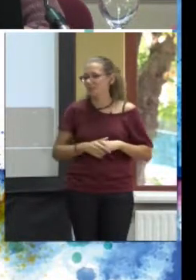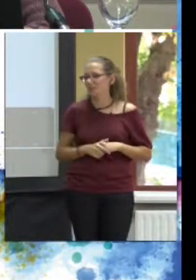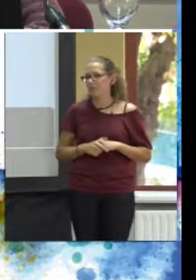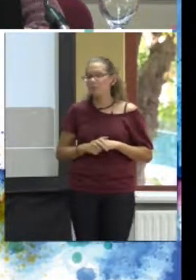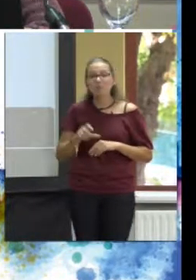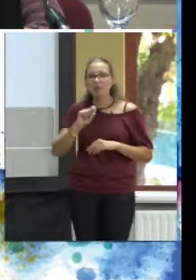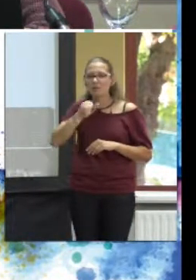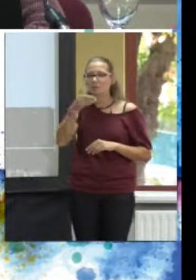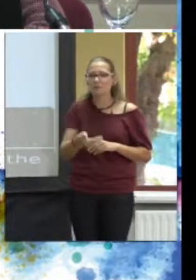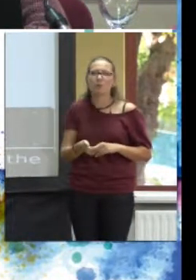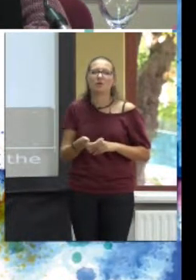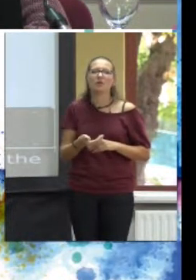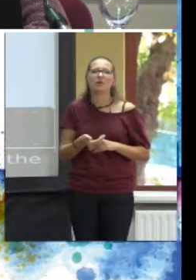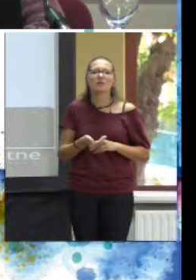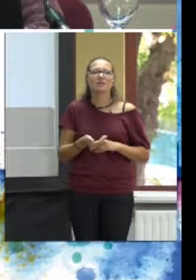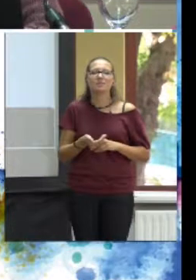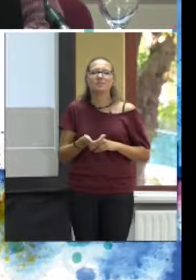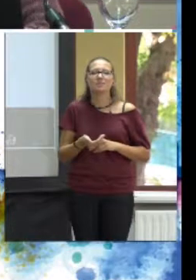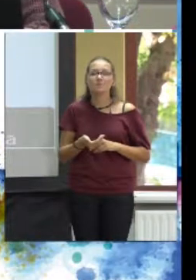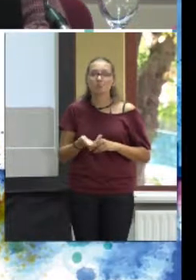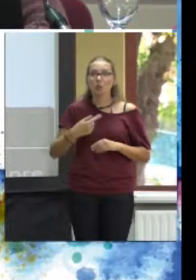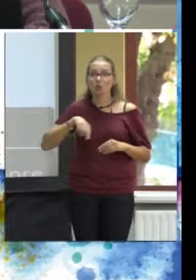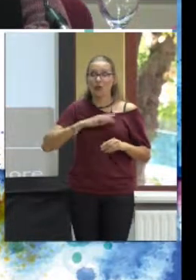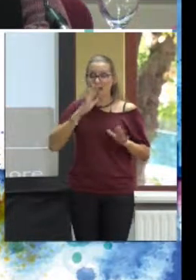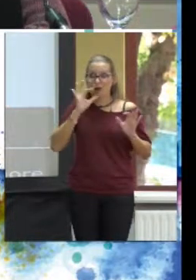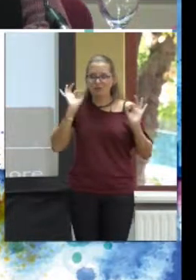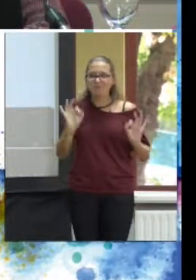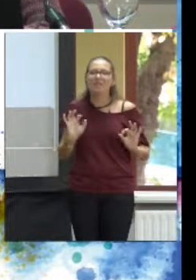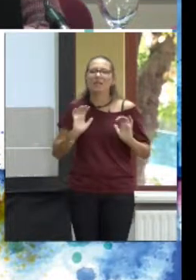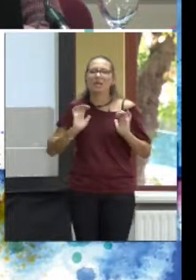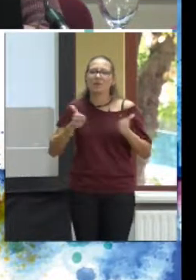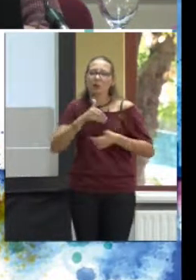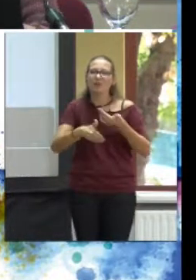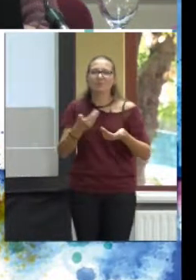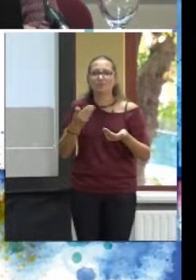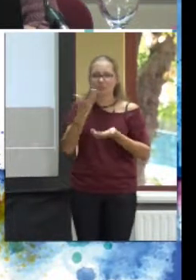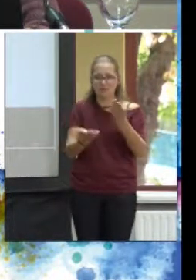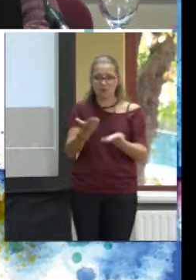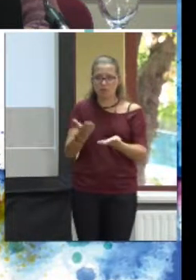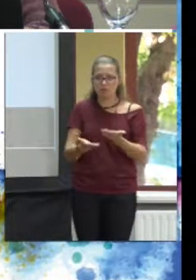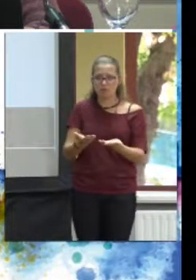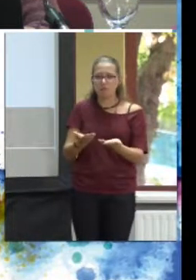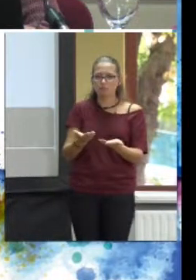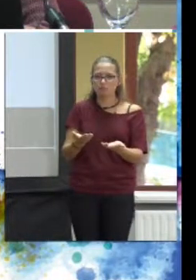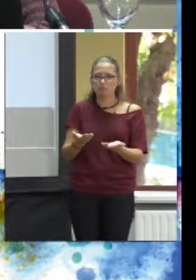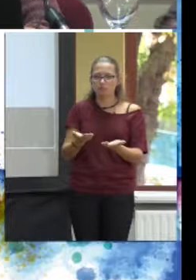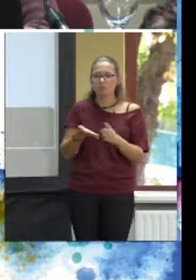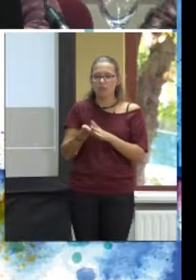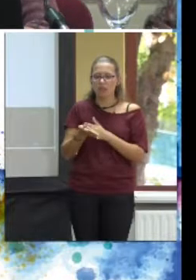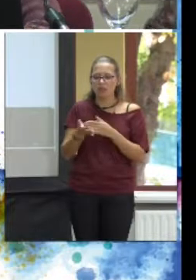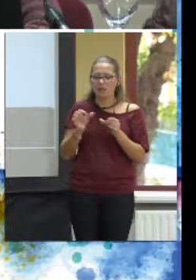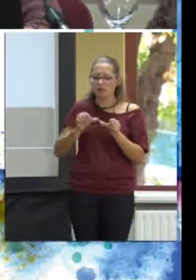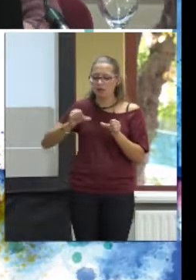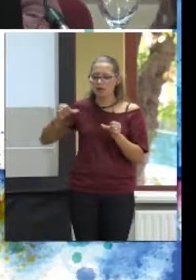now we're starting a process of assessment. I mean, if we do not carry out